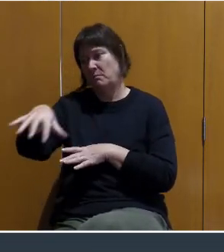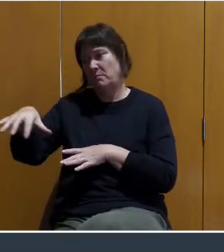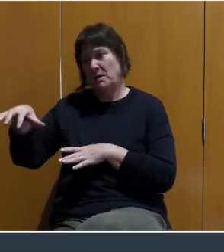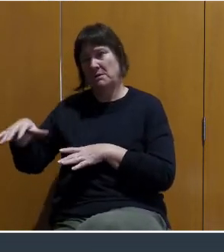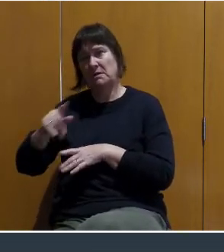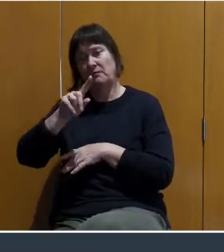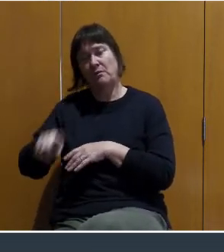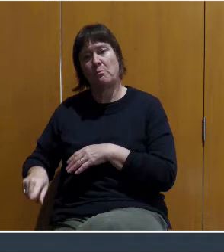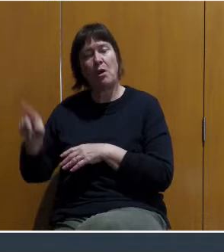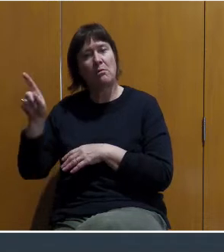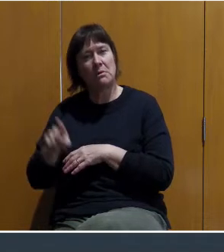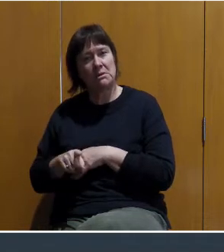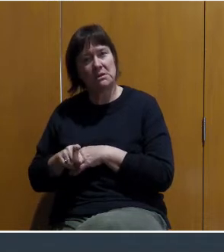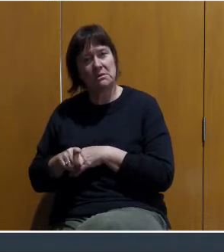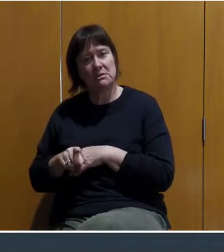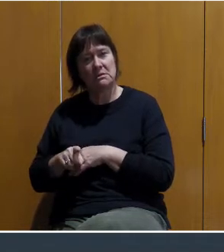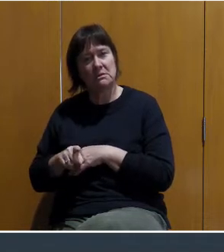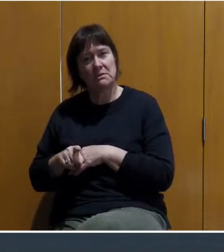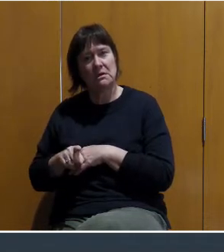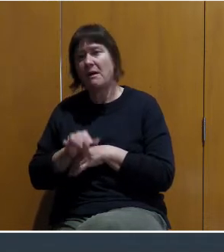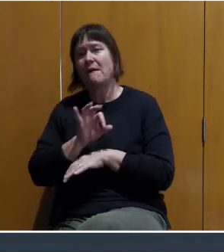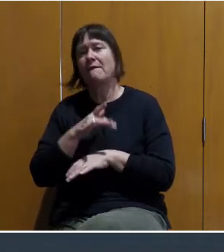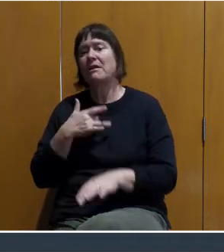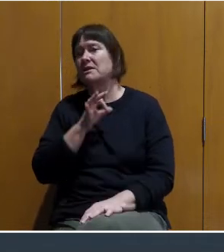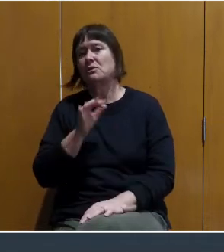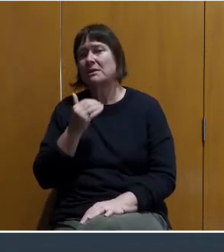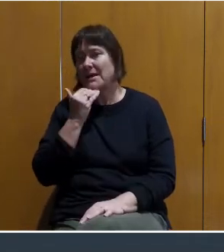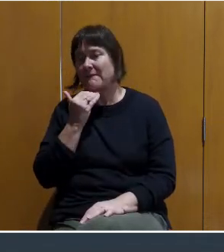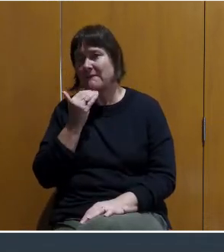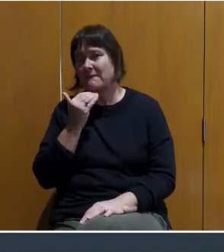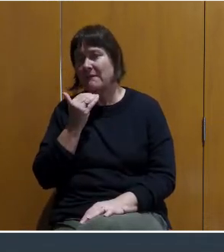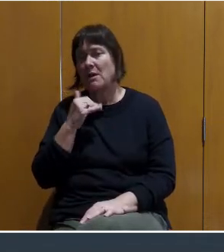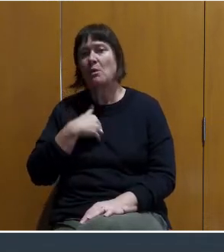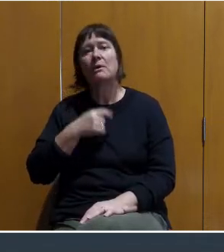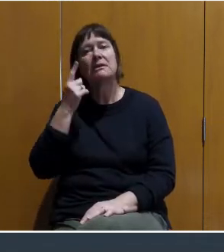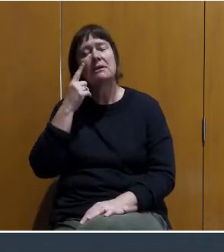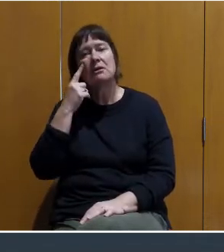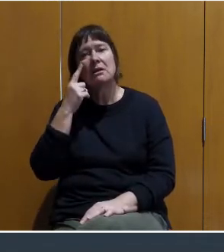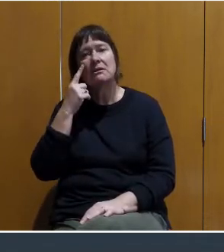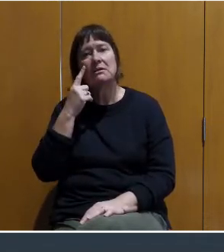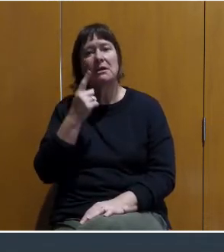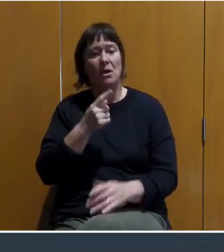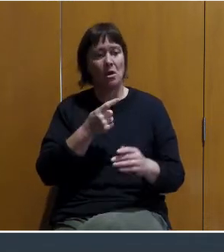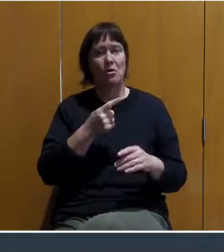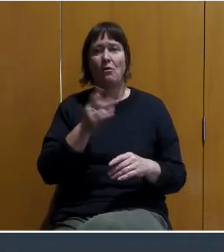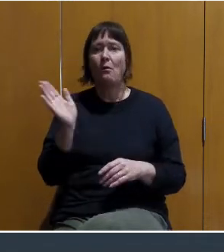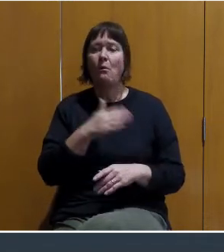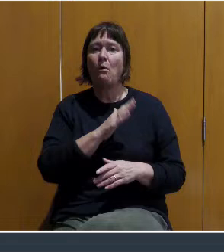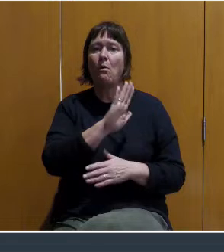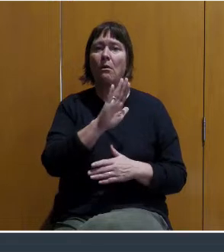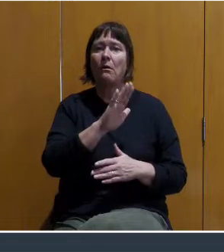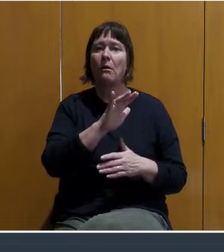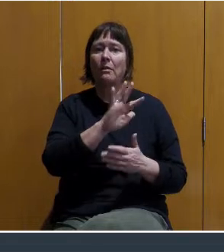document, I think is insufficient. You need to look at what's been raised in the written submissions as well, including